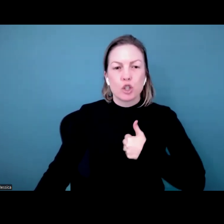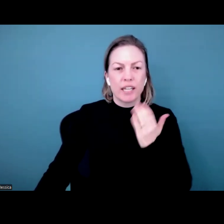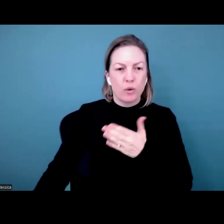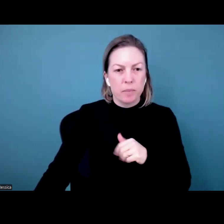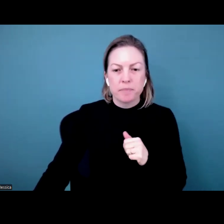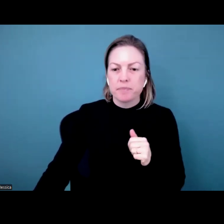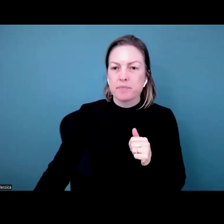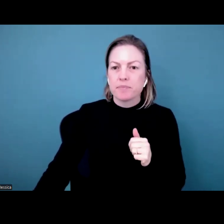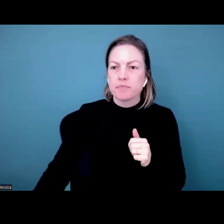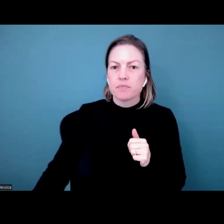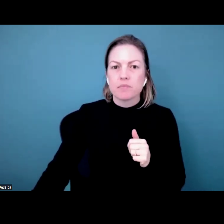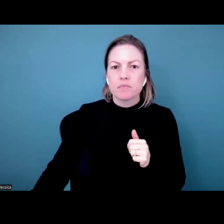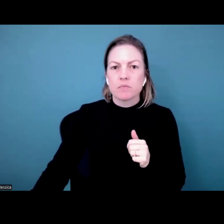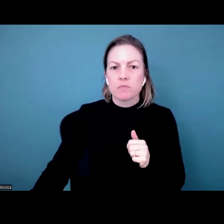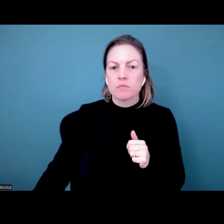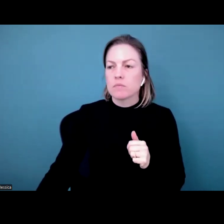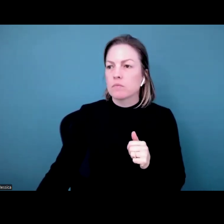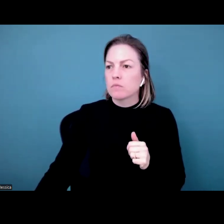right.